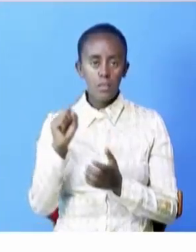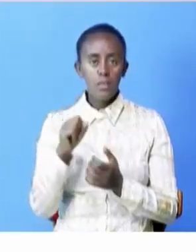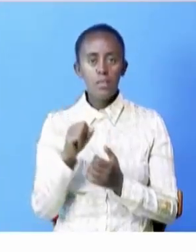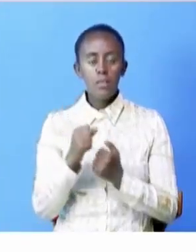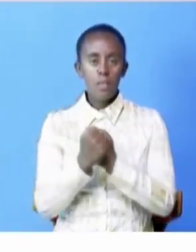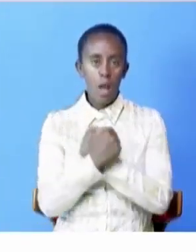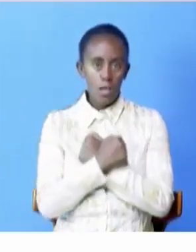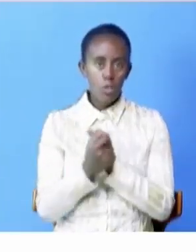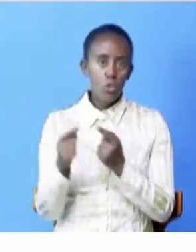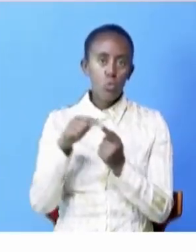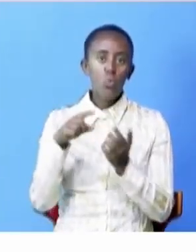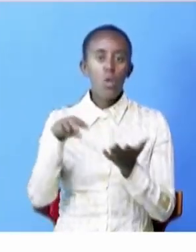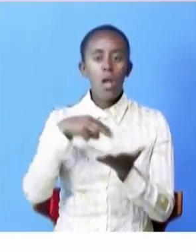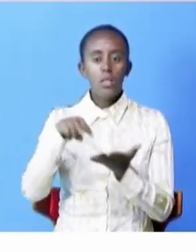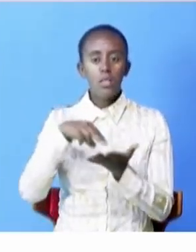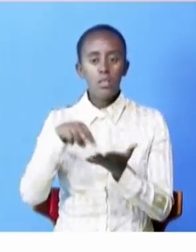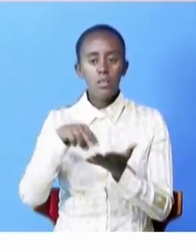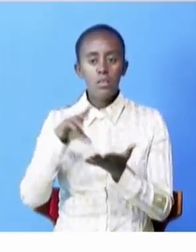to dance,